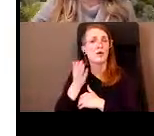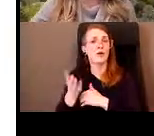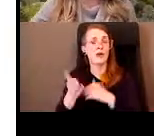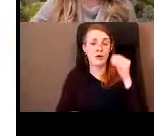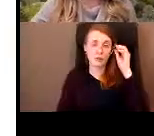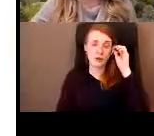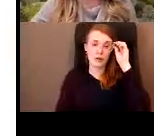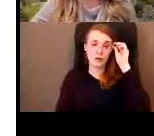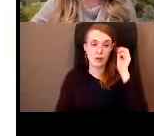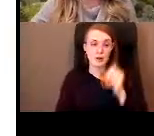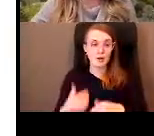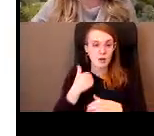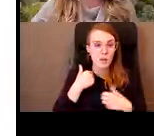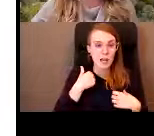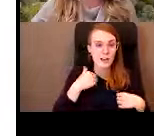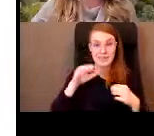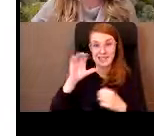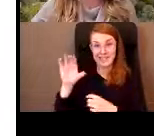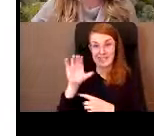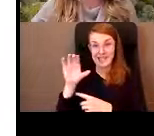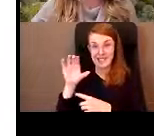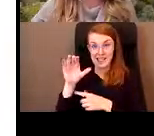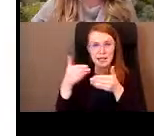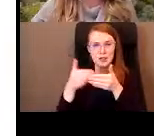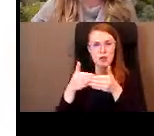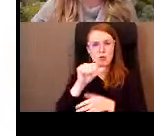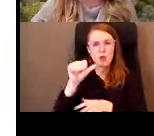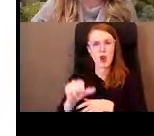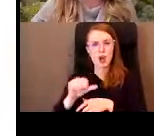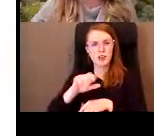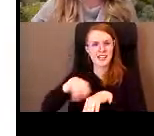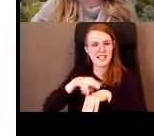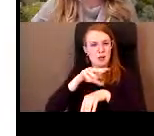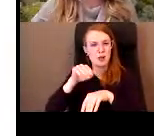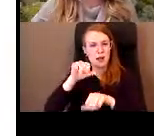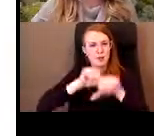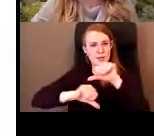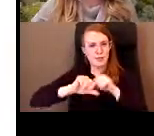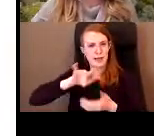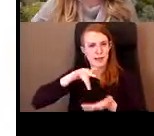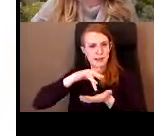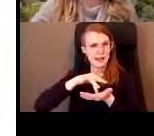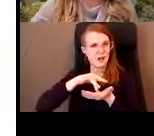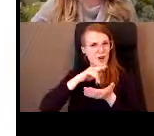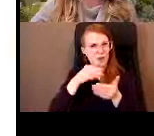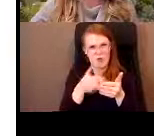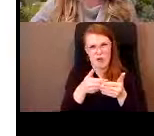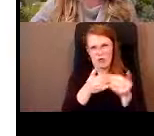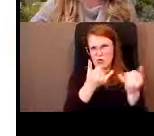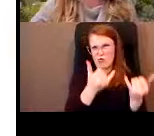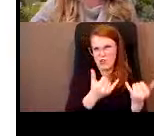C, which is by the Austin Nature and Science Center, close to where it is today. And then